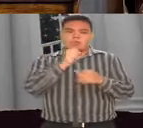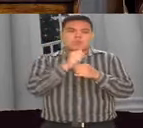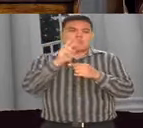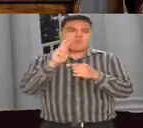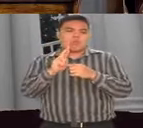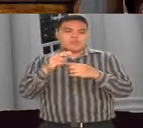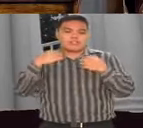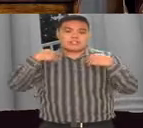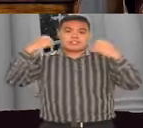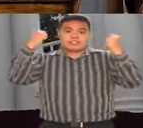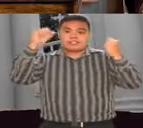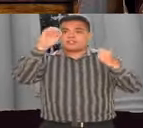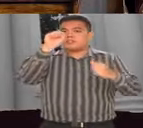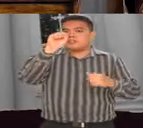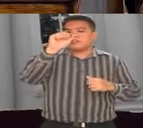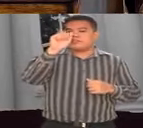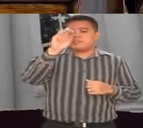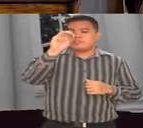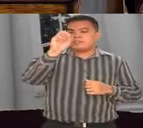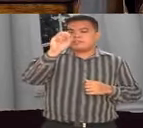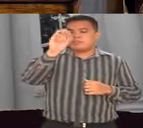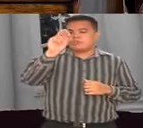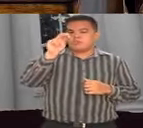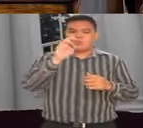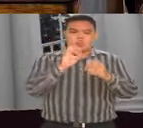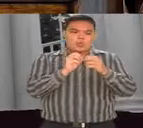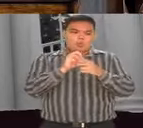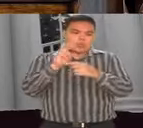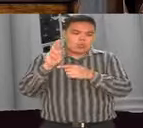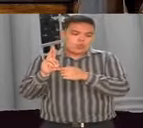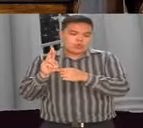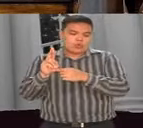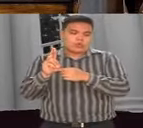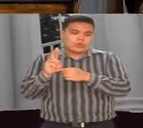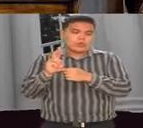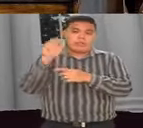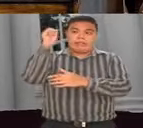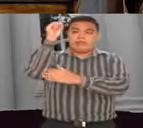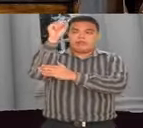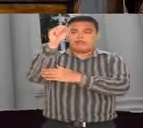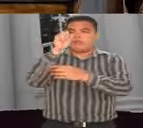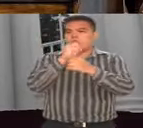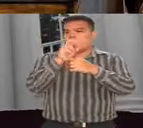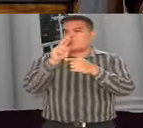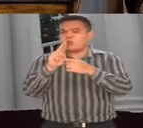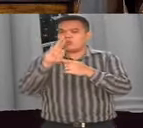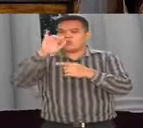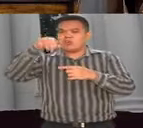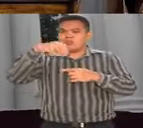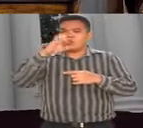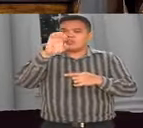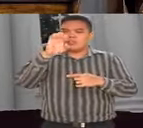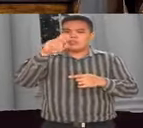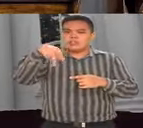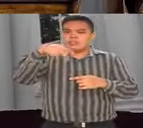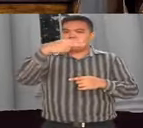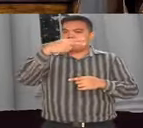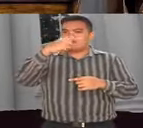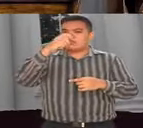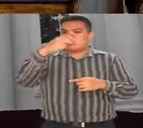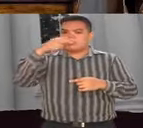Abraham, maybe to the life of Sarah, maybe to the life of Jephthah, maybe to the life of